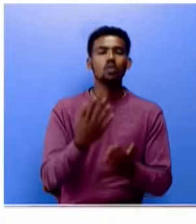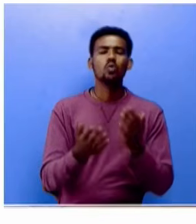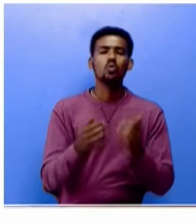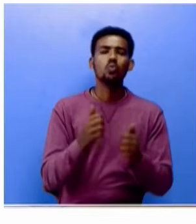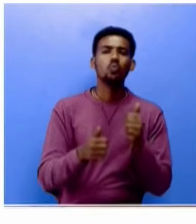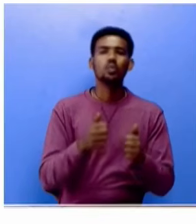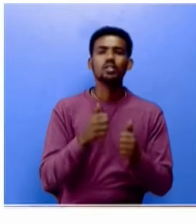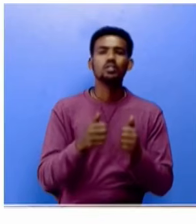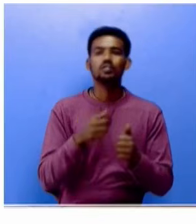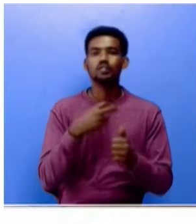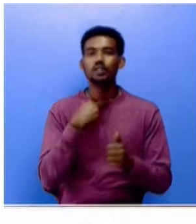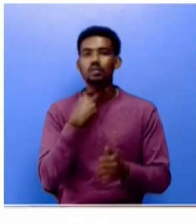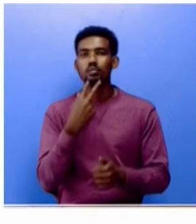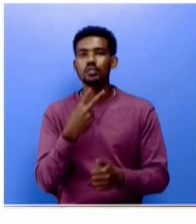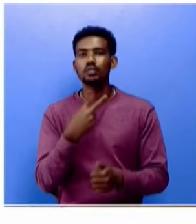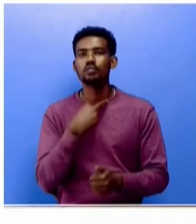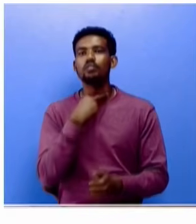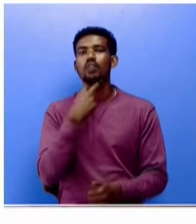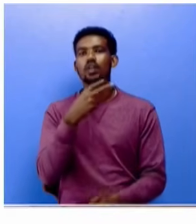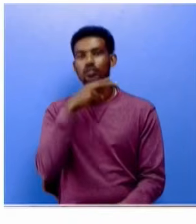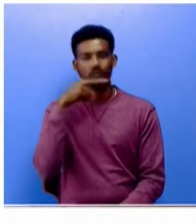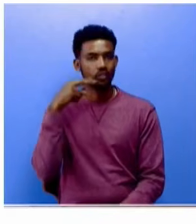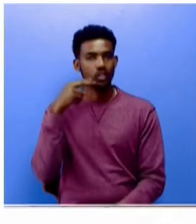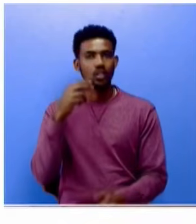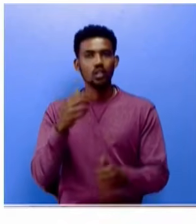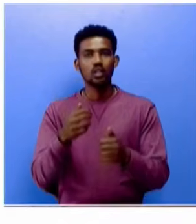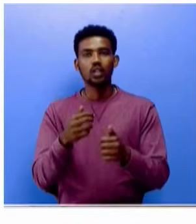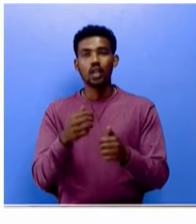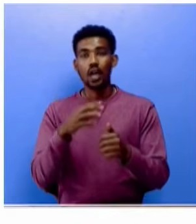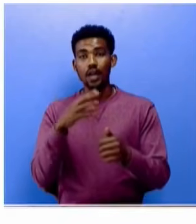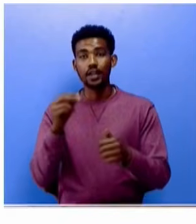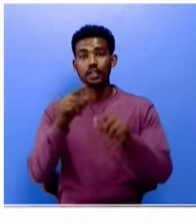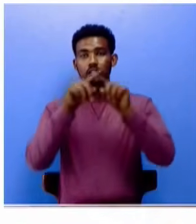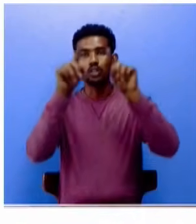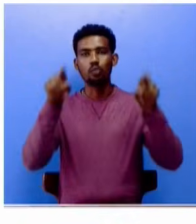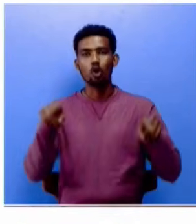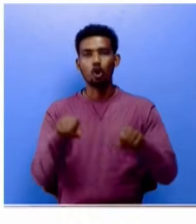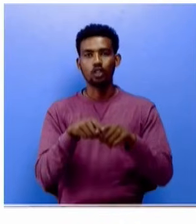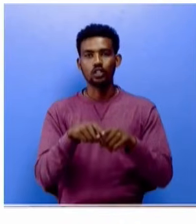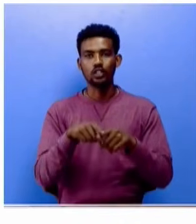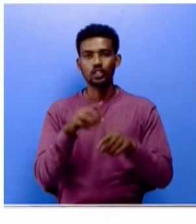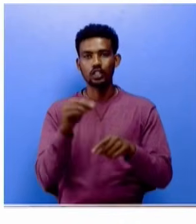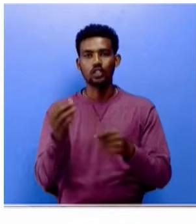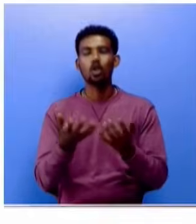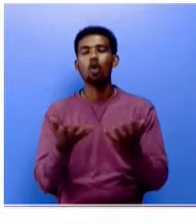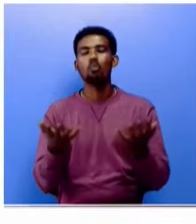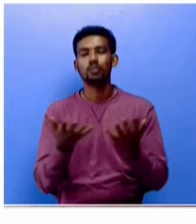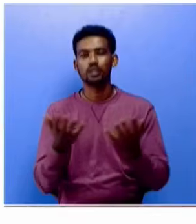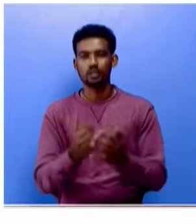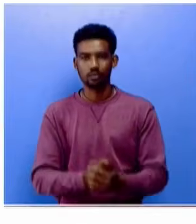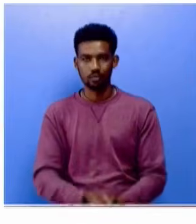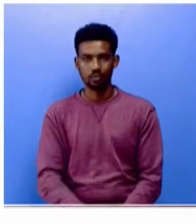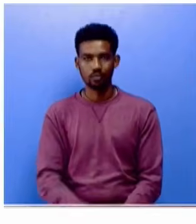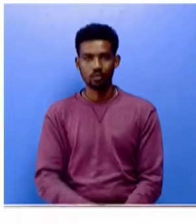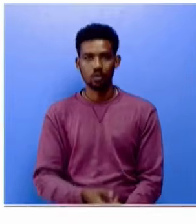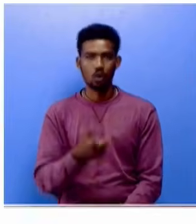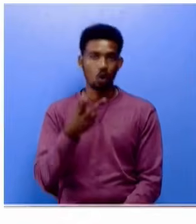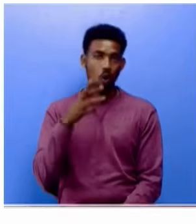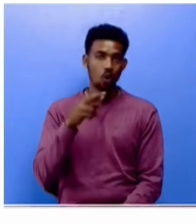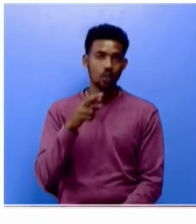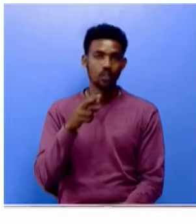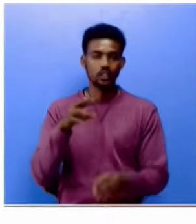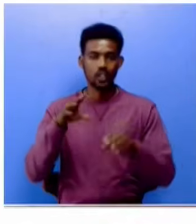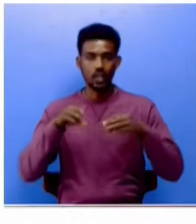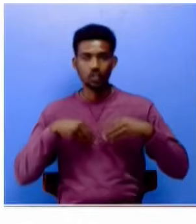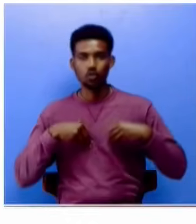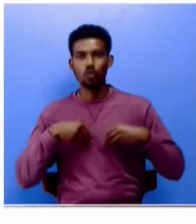2. So what about the board here? The board is the object or the